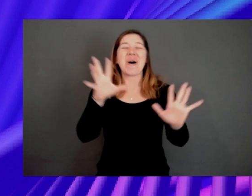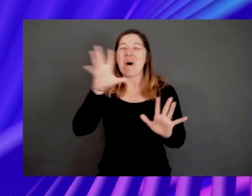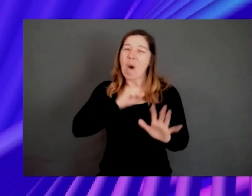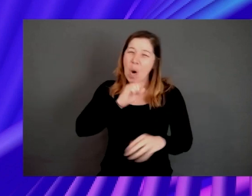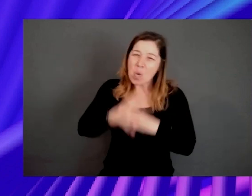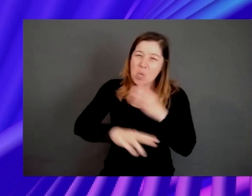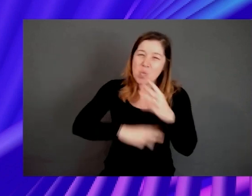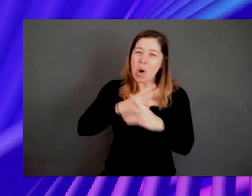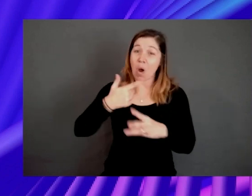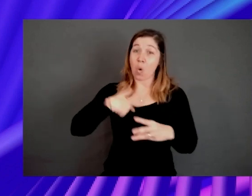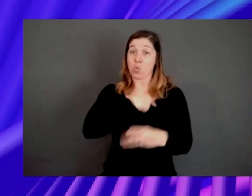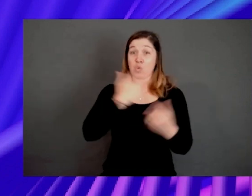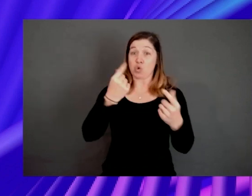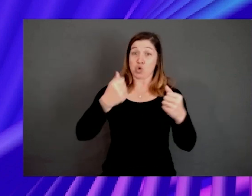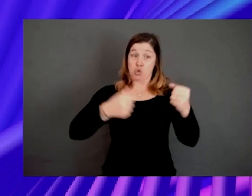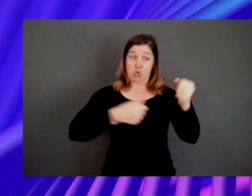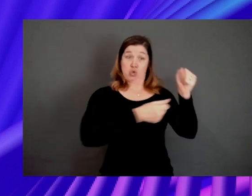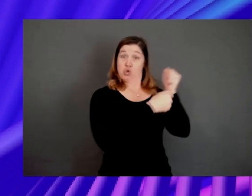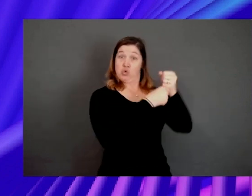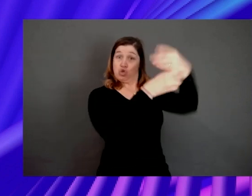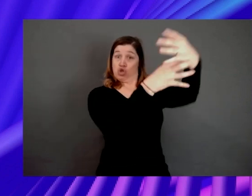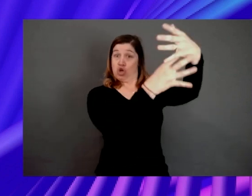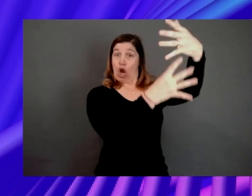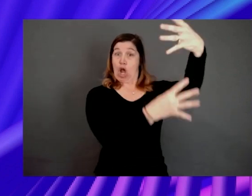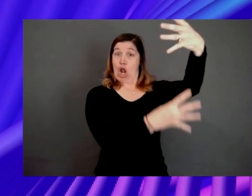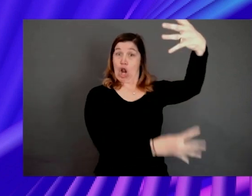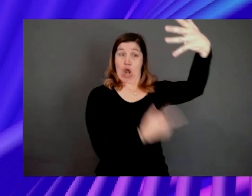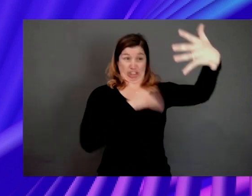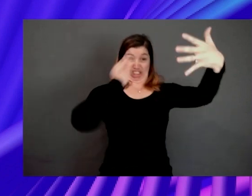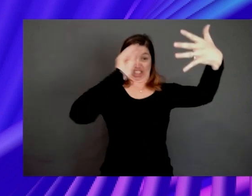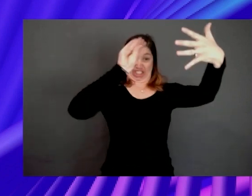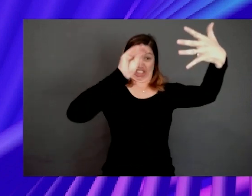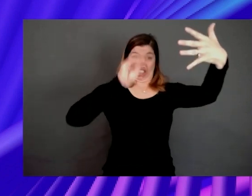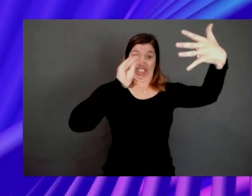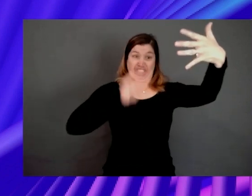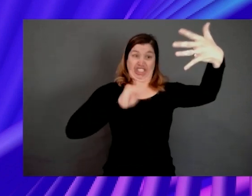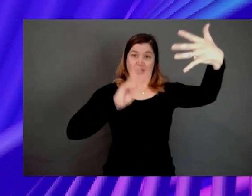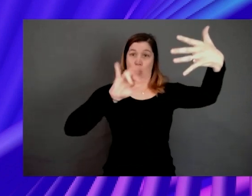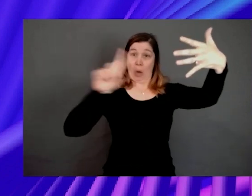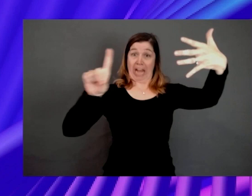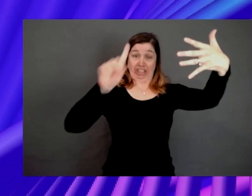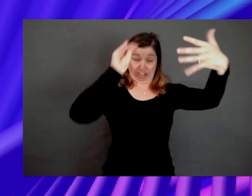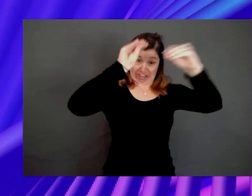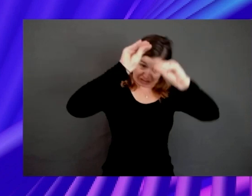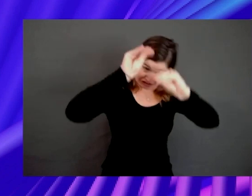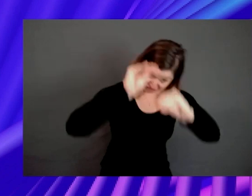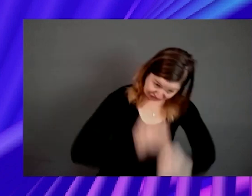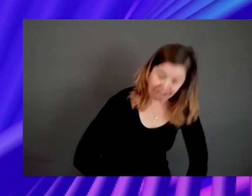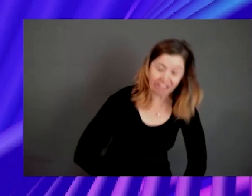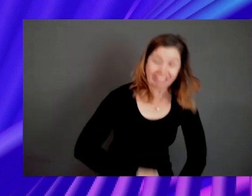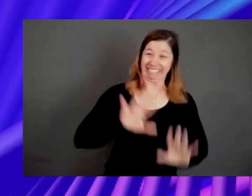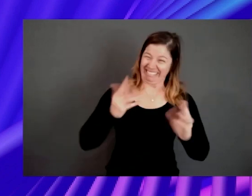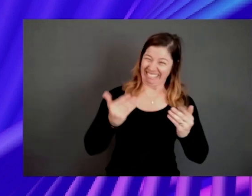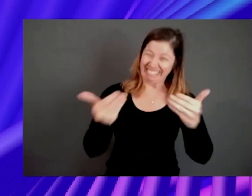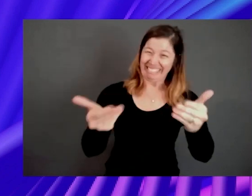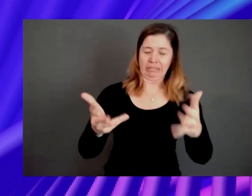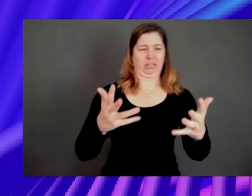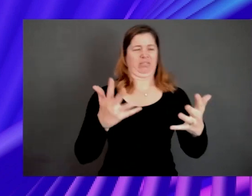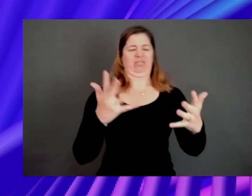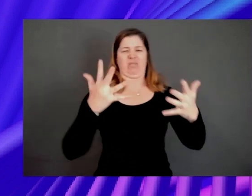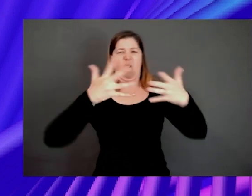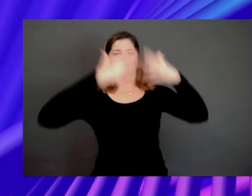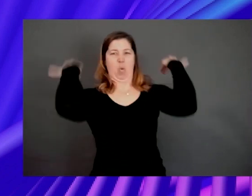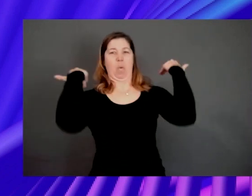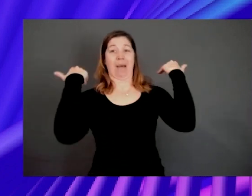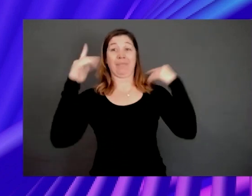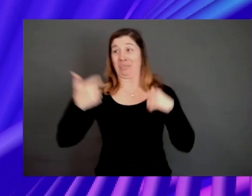out as Beanstalk. Let's shove it into the wizard. Yeah. And it's a bit overwhelming. It's a 5-page wizard, I think. Well, I think we actually went beyond